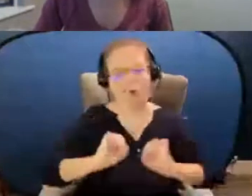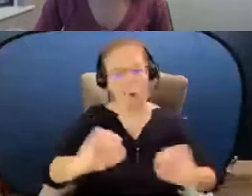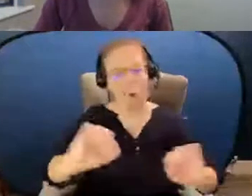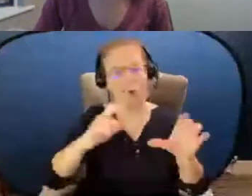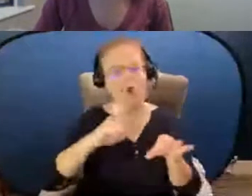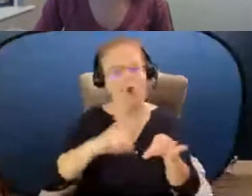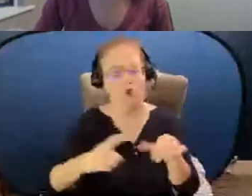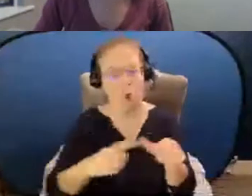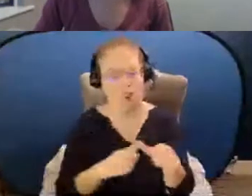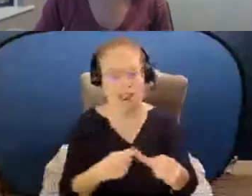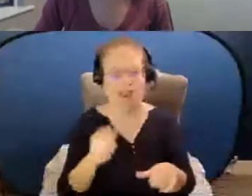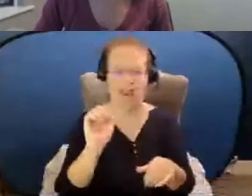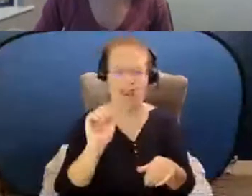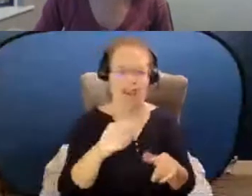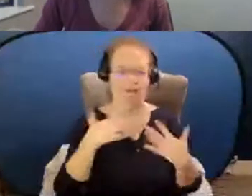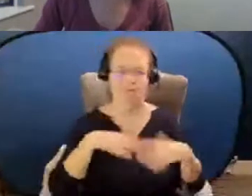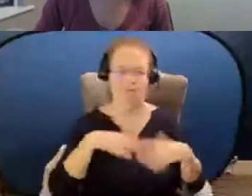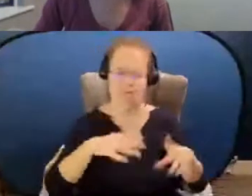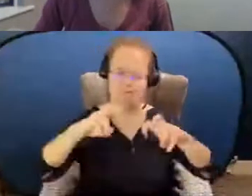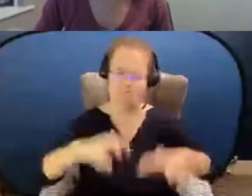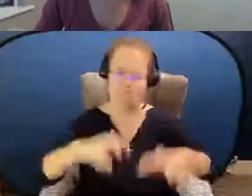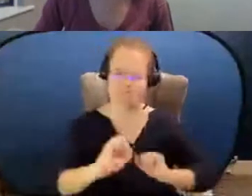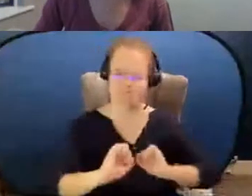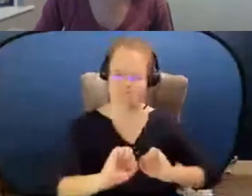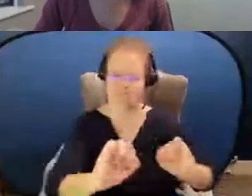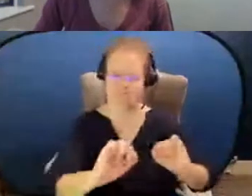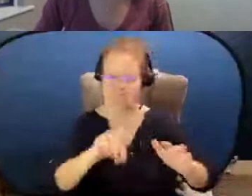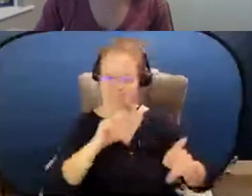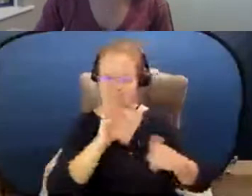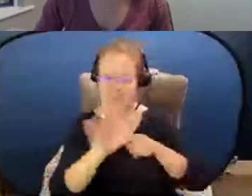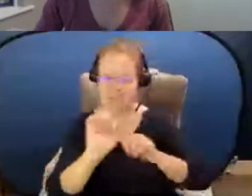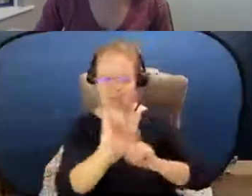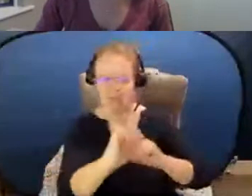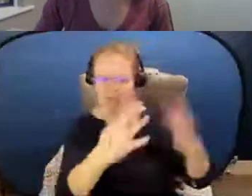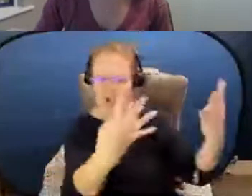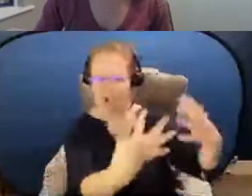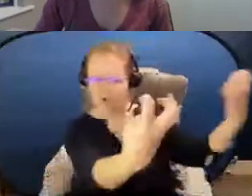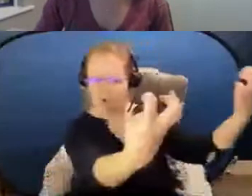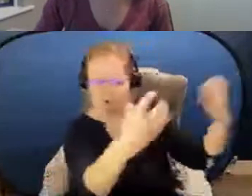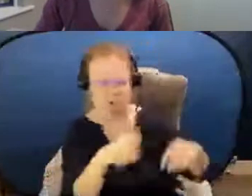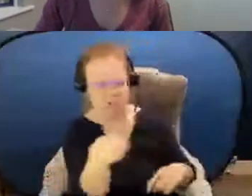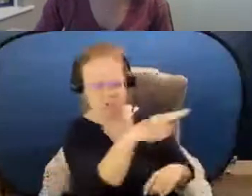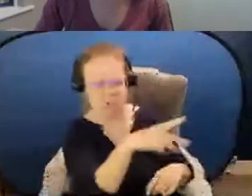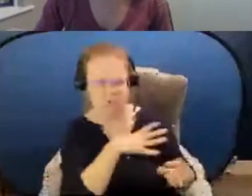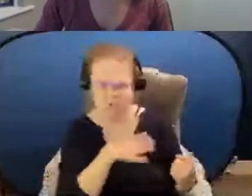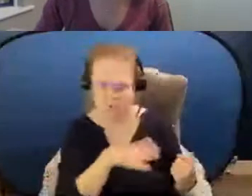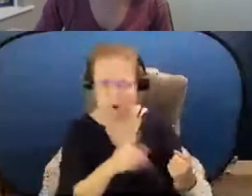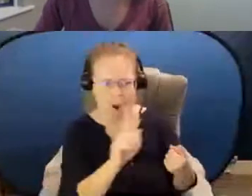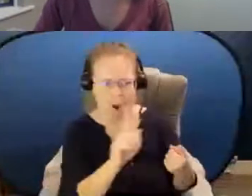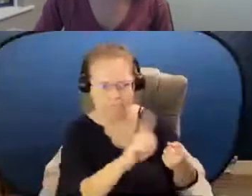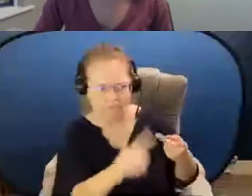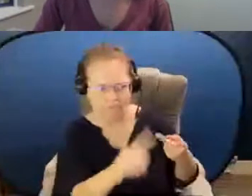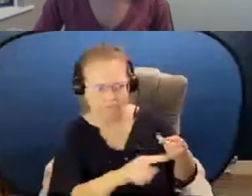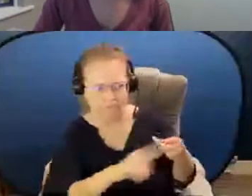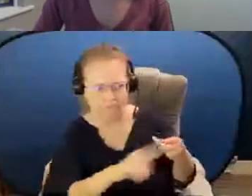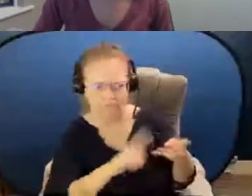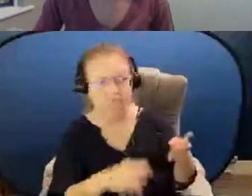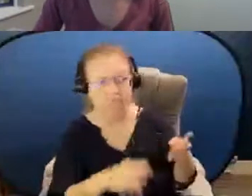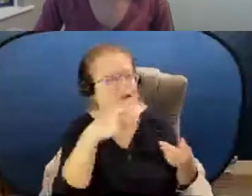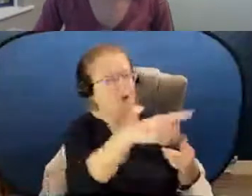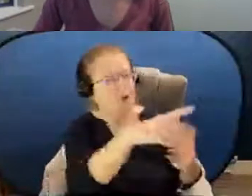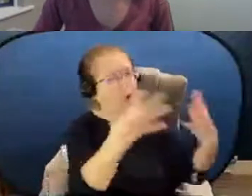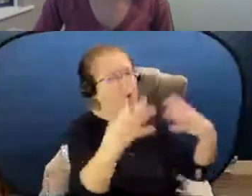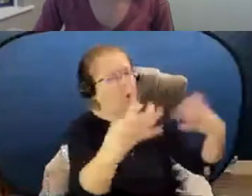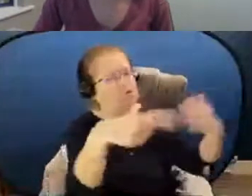just encouraging clients to find out as much as they can specifically about their audience and what their requirements are. Because the more you know about your